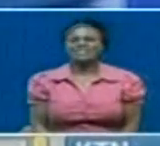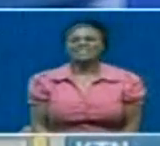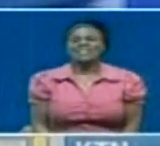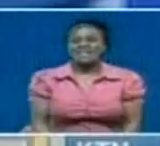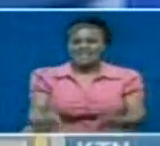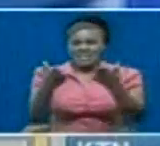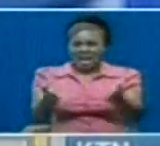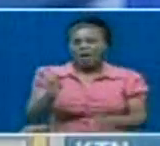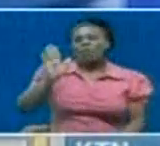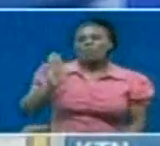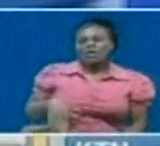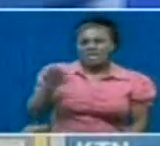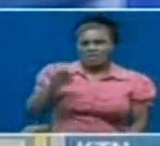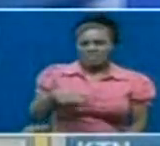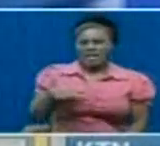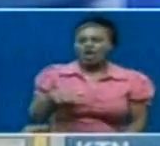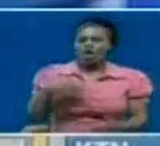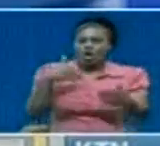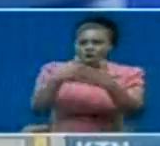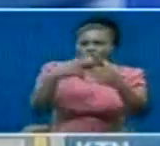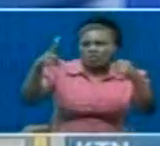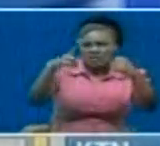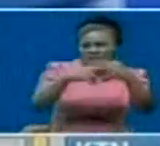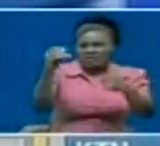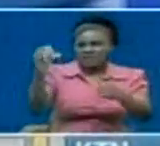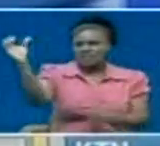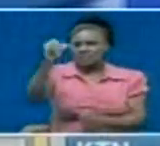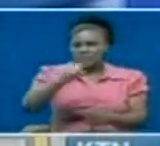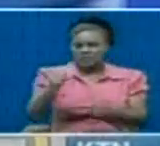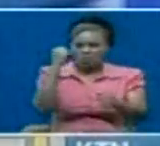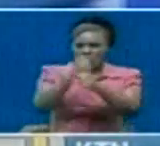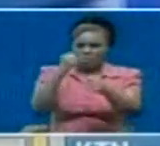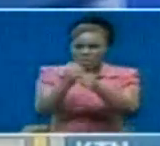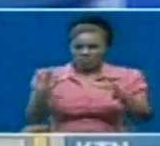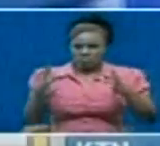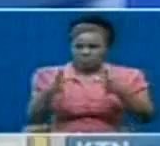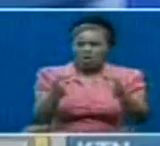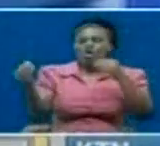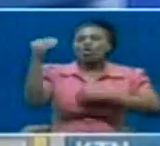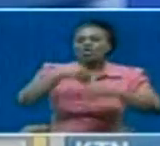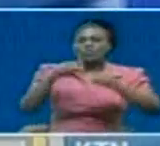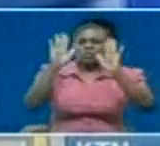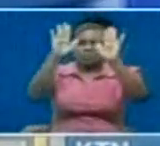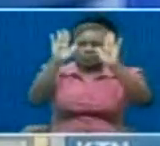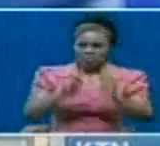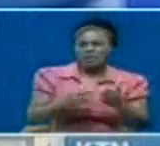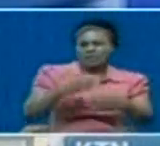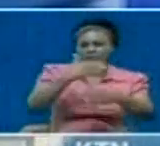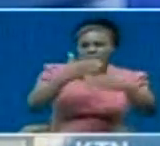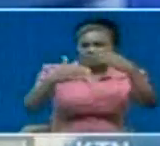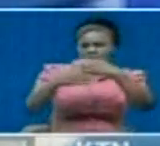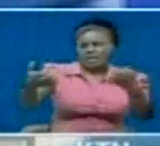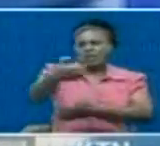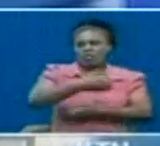Now, women make up almost 70% of the workforce and contribute significantly to the development of the